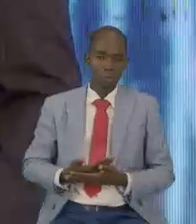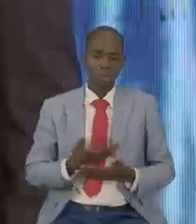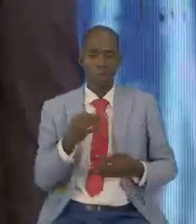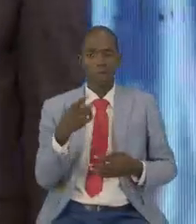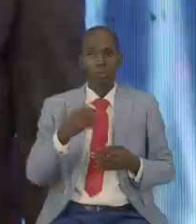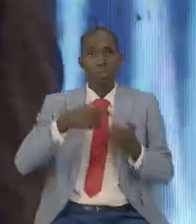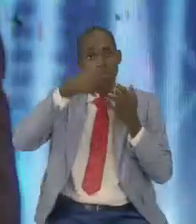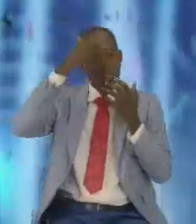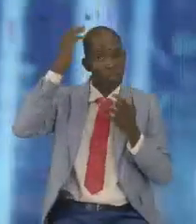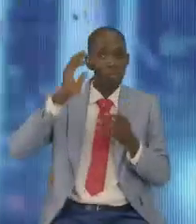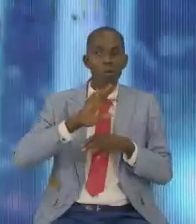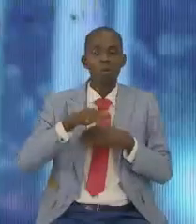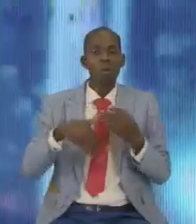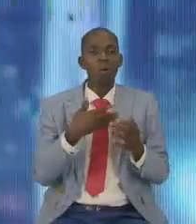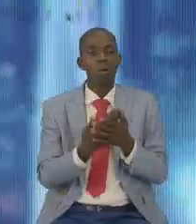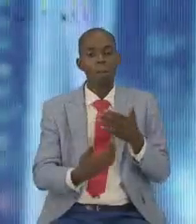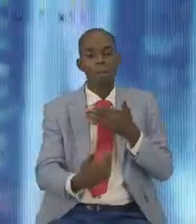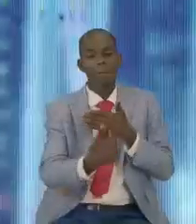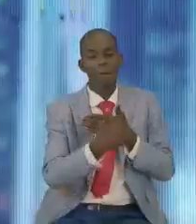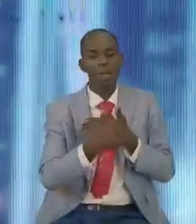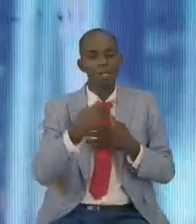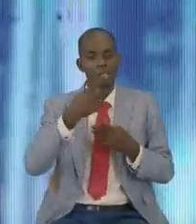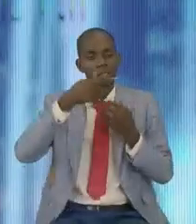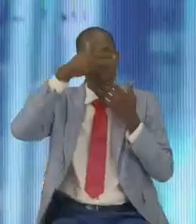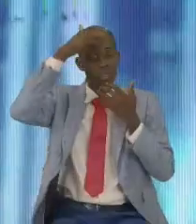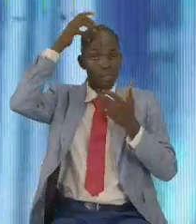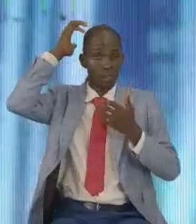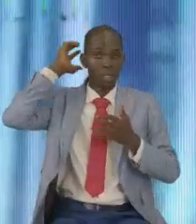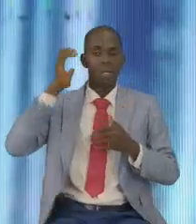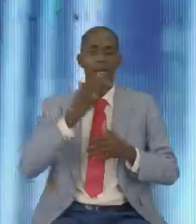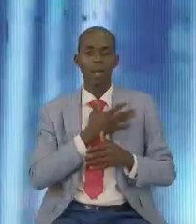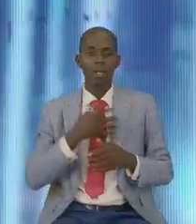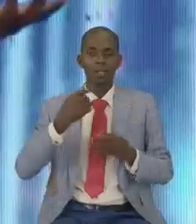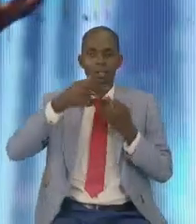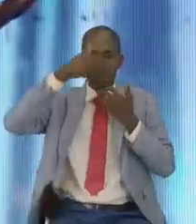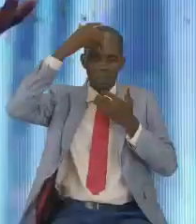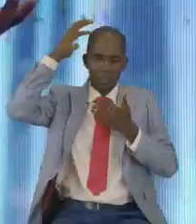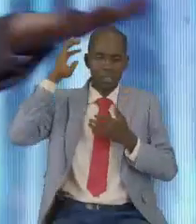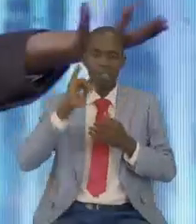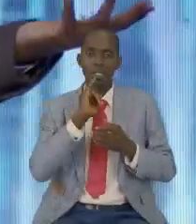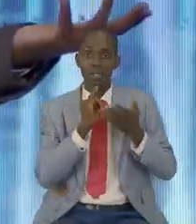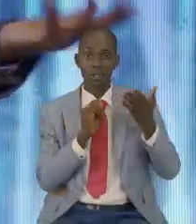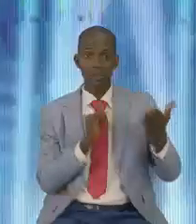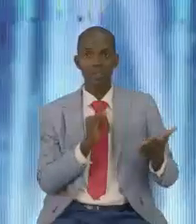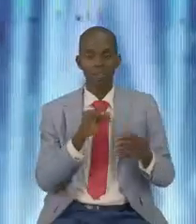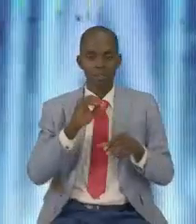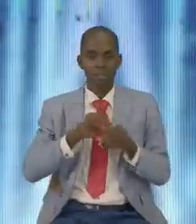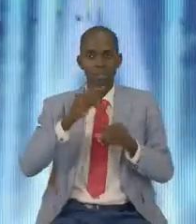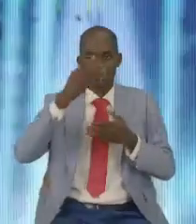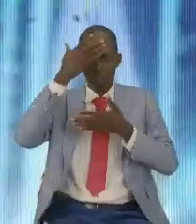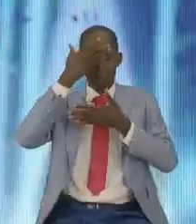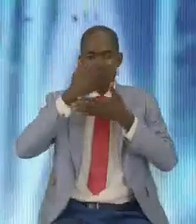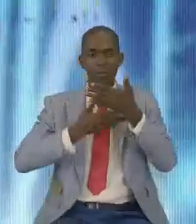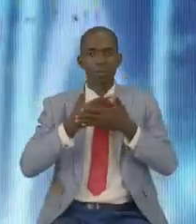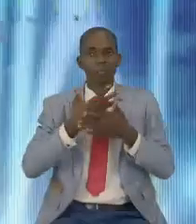him, and the lion is there in front of them. And remember, the lion is the